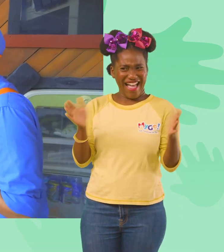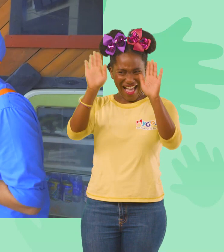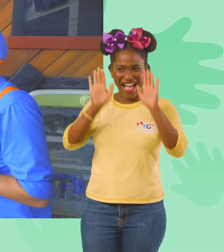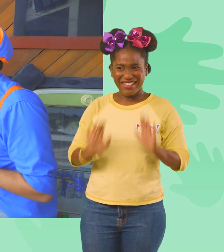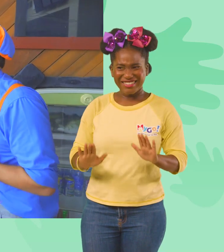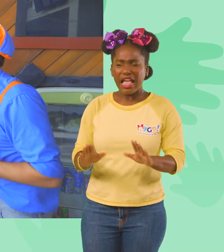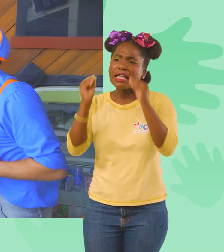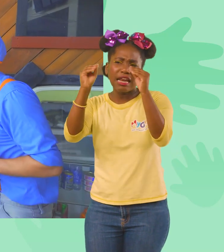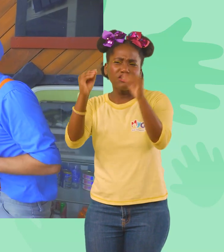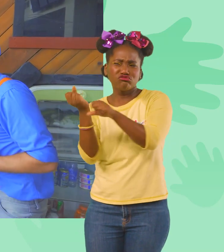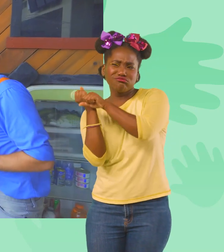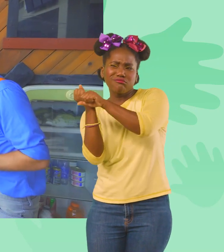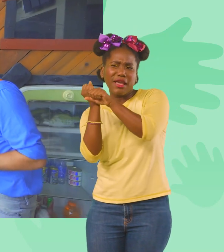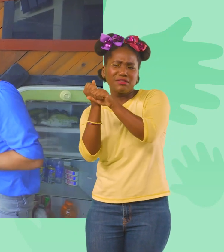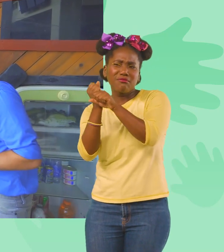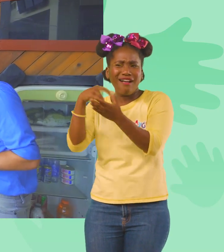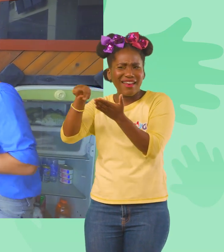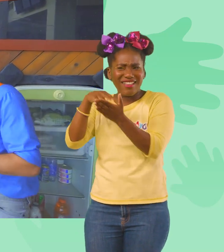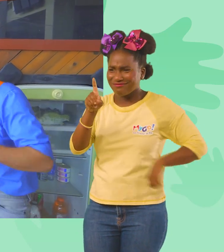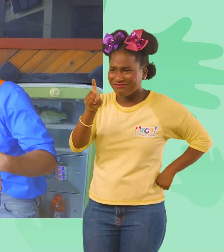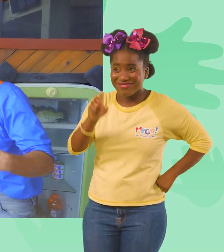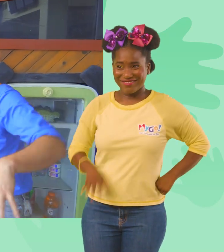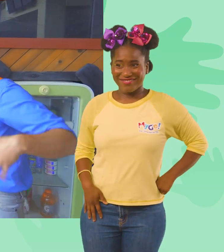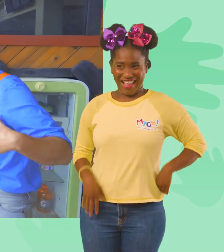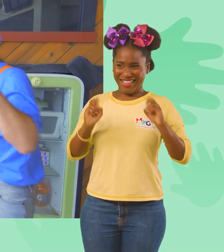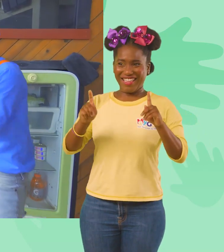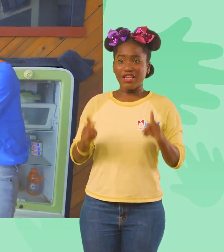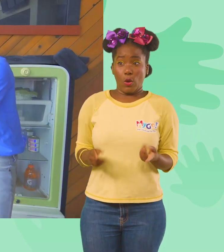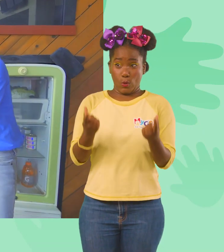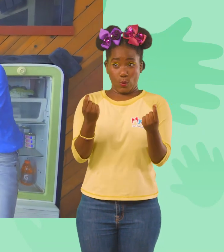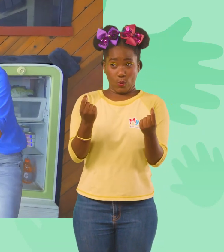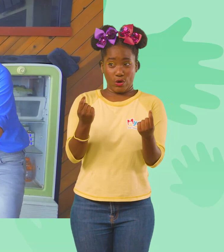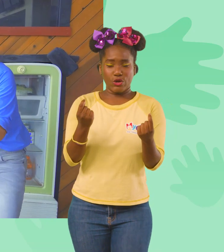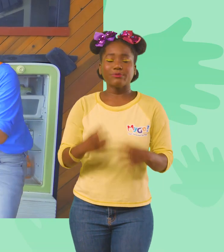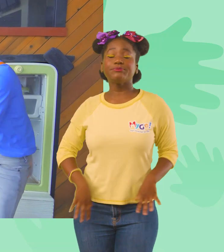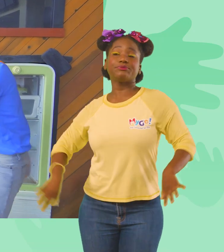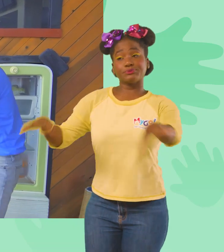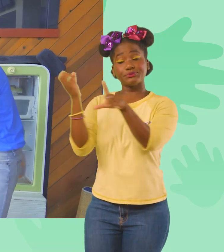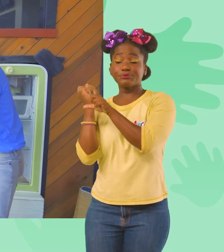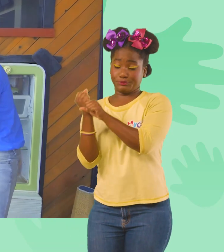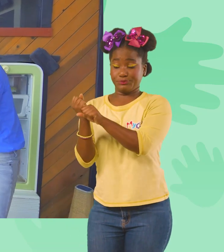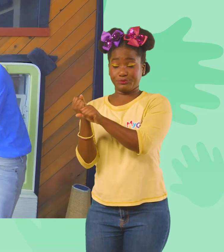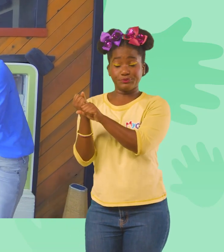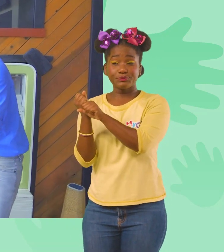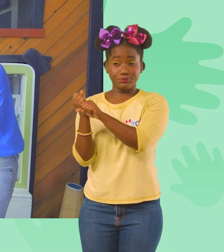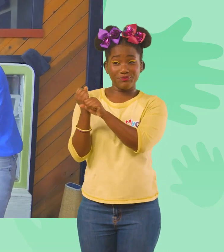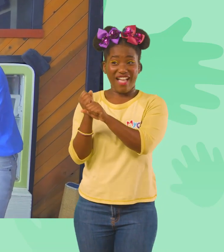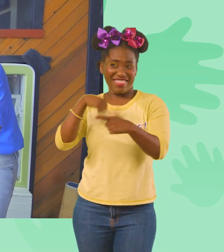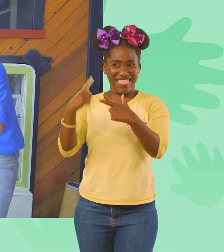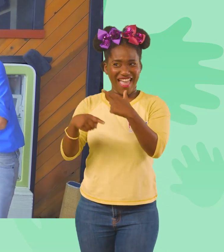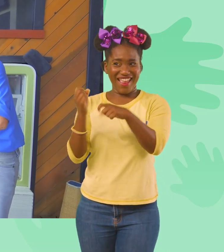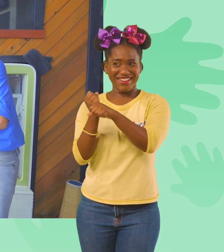Awesome! Can I teach you the baseball dance? Okay, all right. So you act like you grab a bat, okay? And